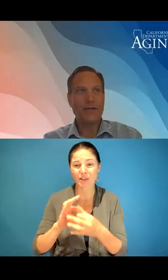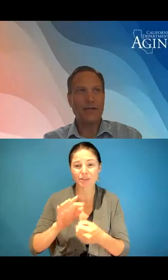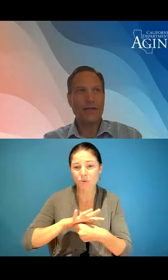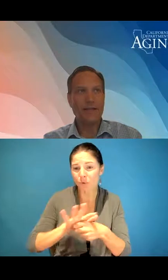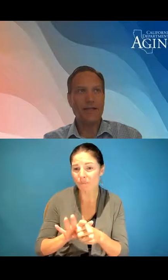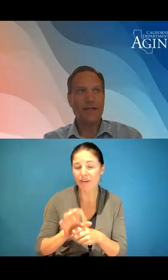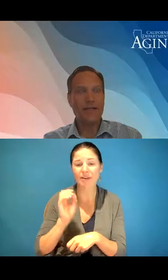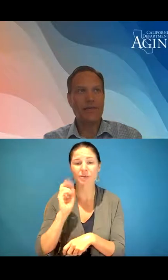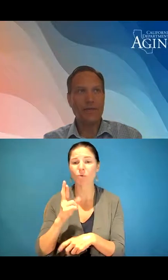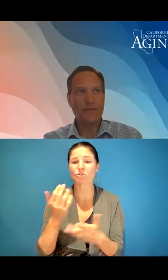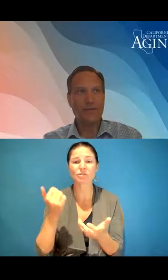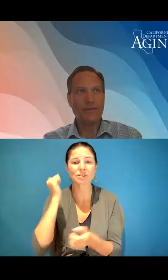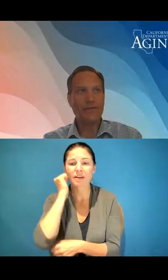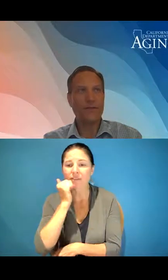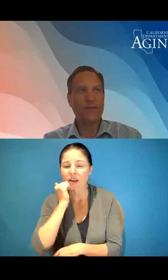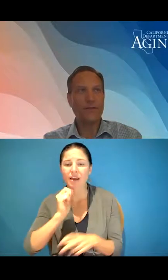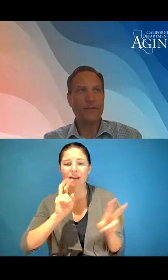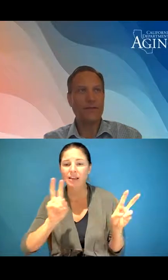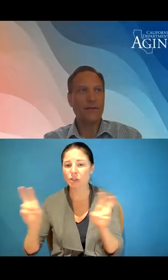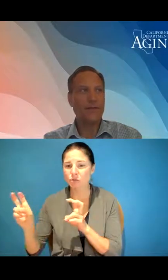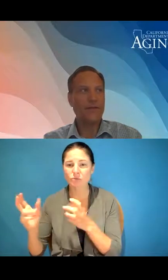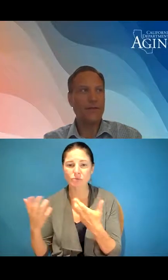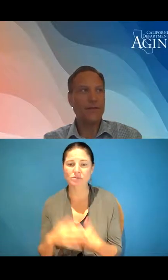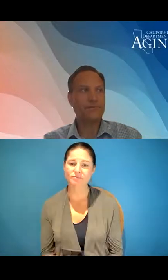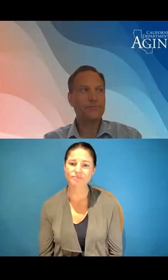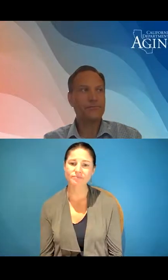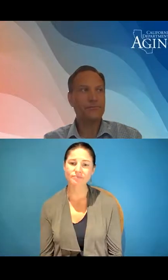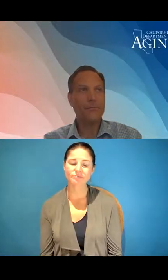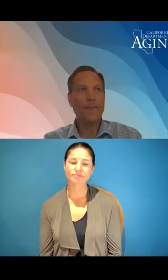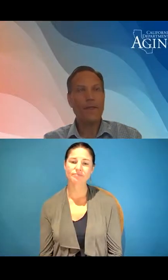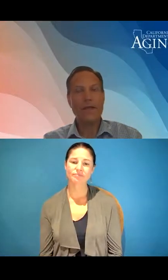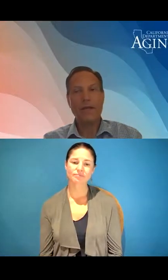ongoing day-to-day issues or crises that they may be facing.